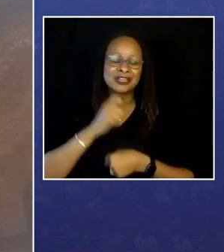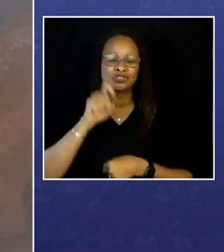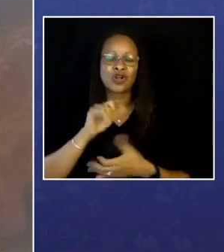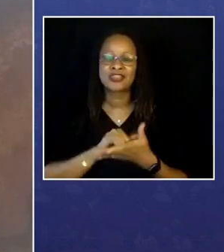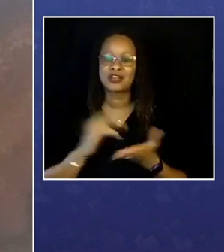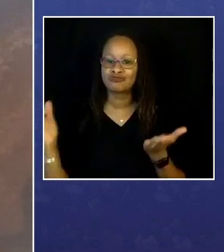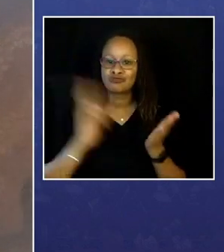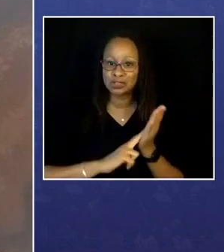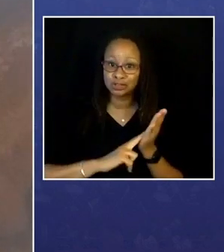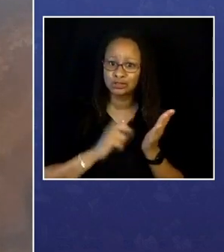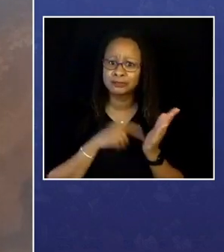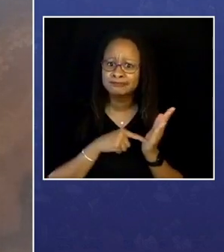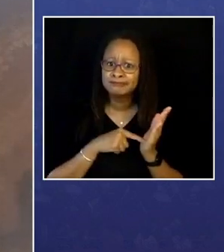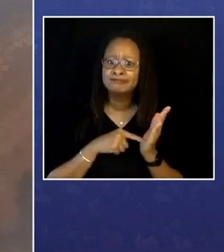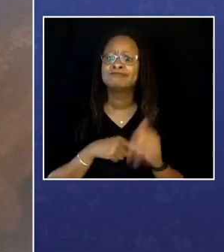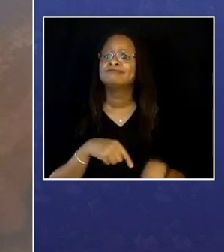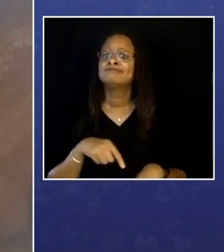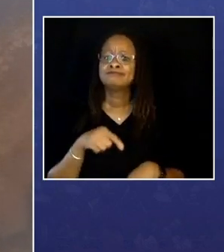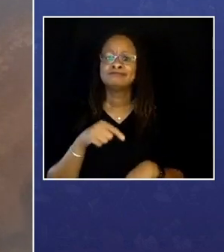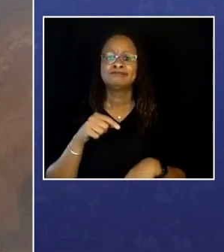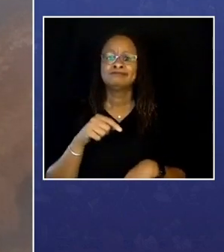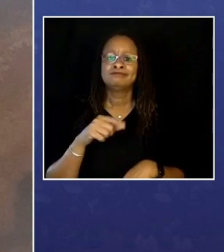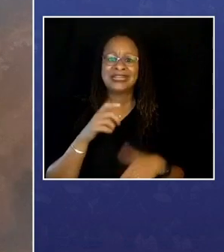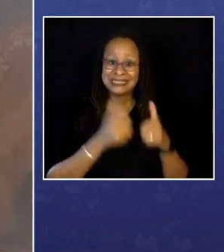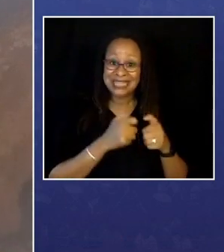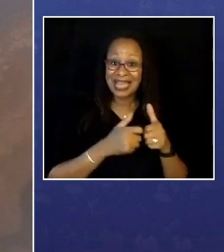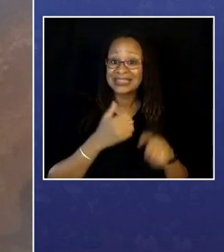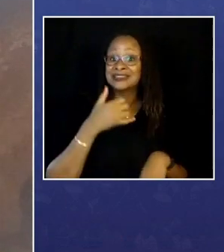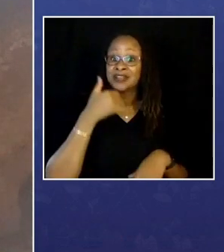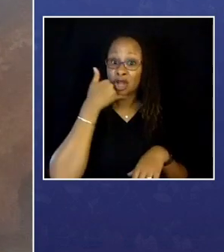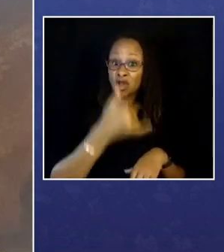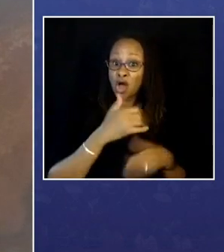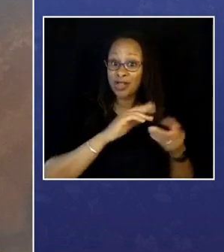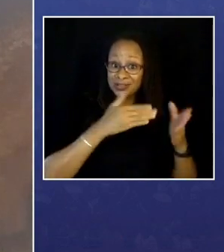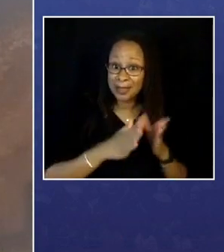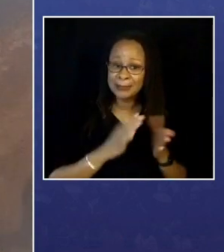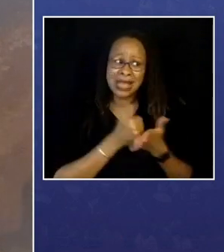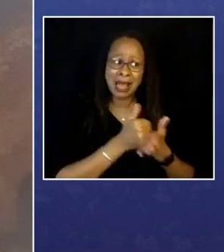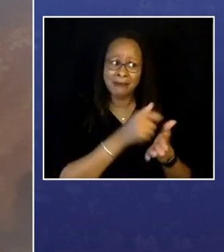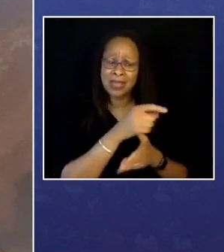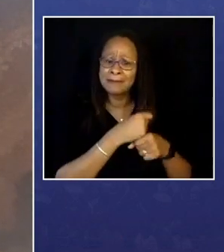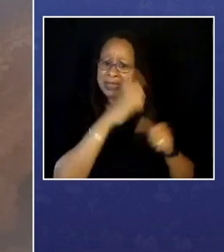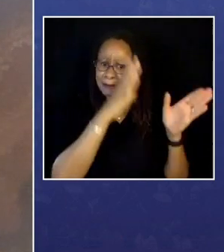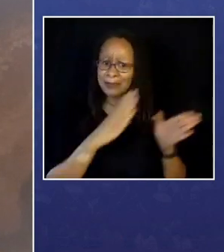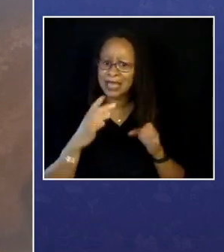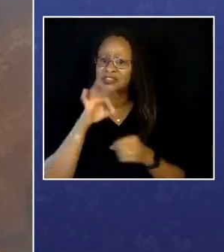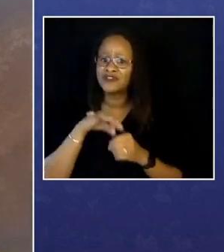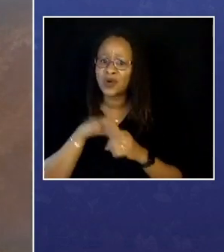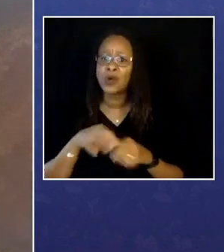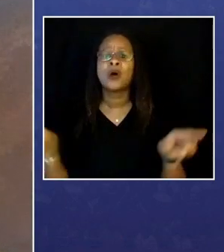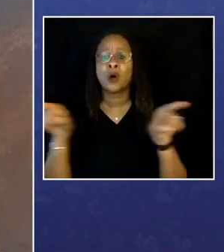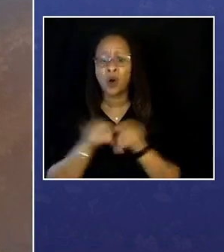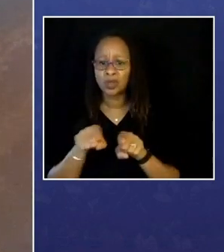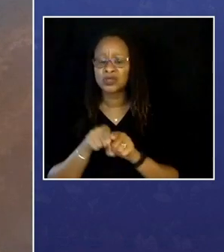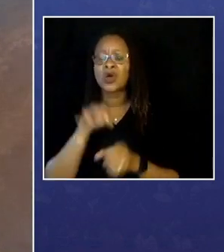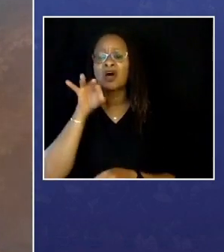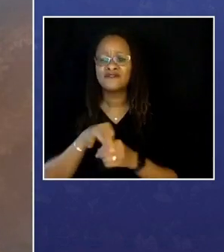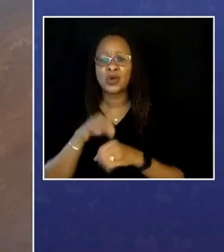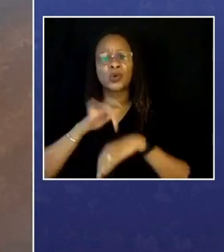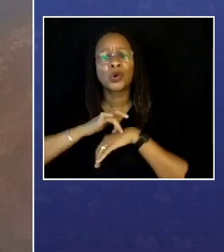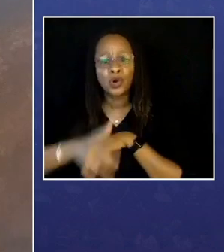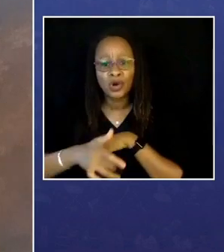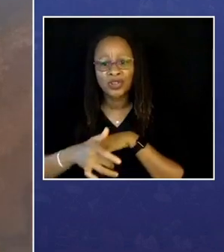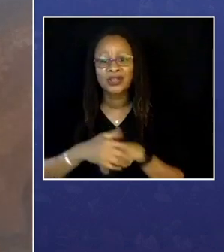make sure you're registered to vote. Text and call your neighbors and help them make a plan to vote, but also to